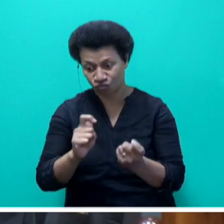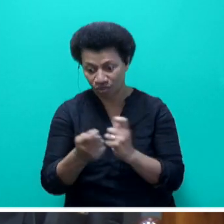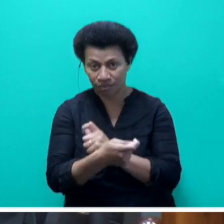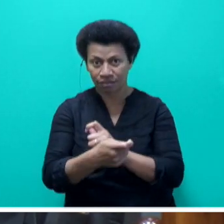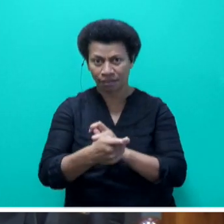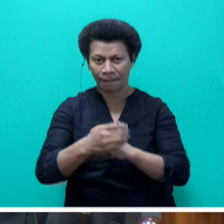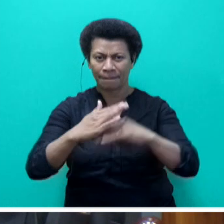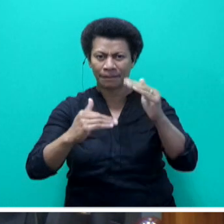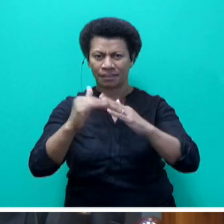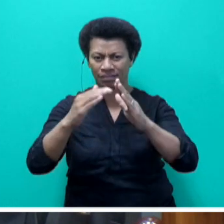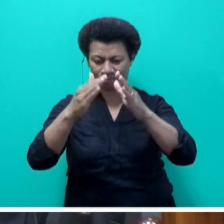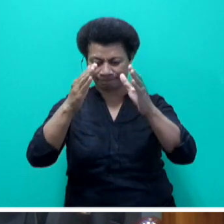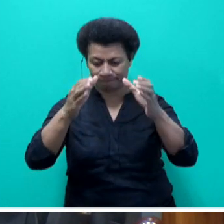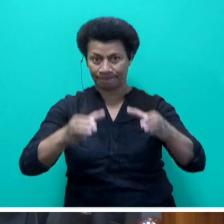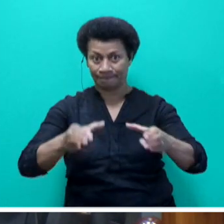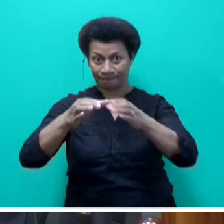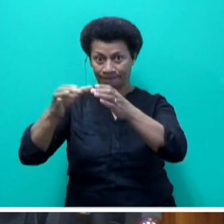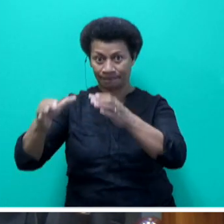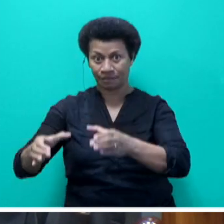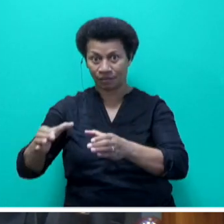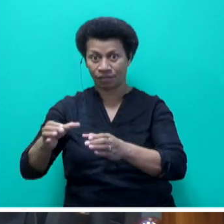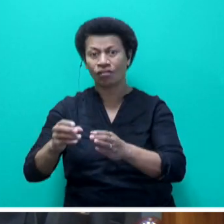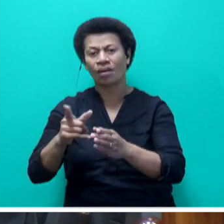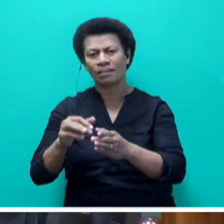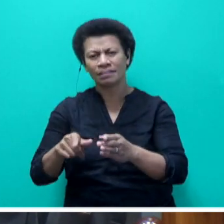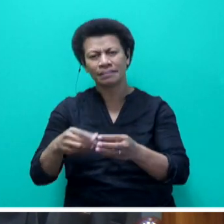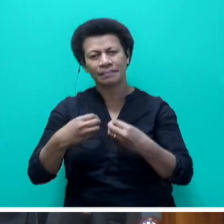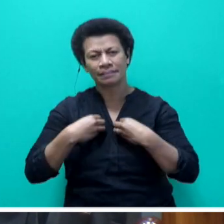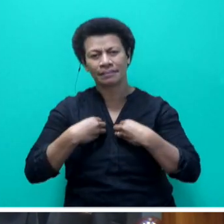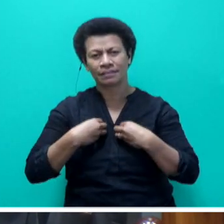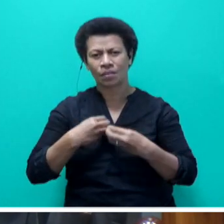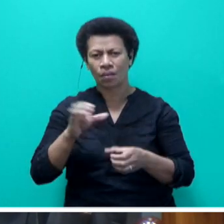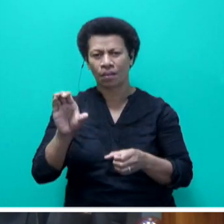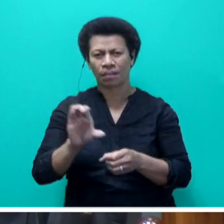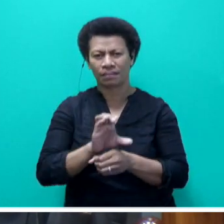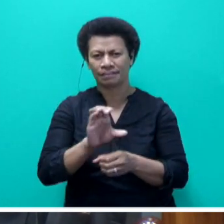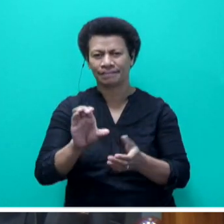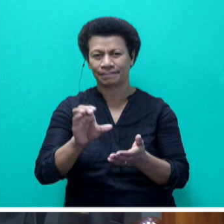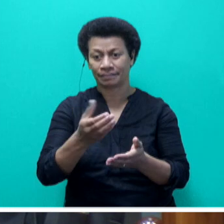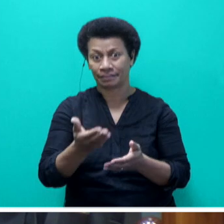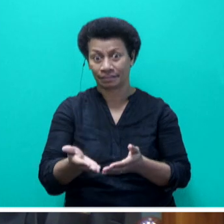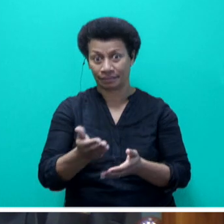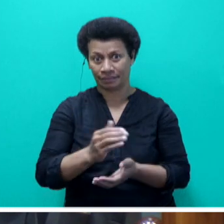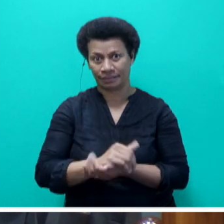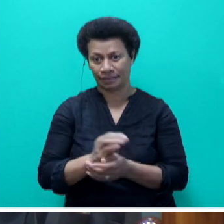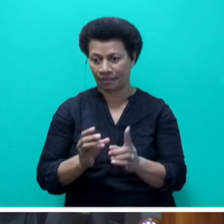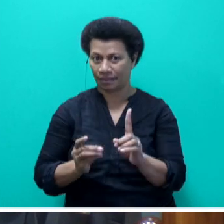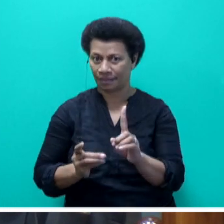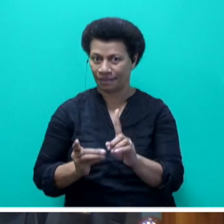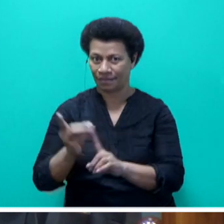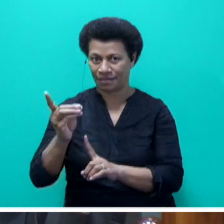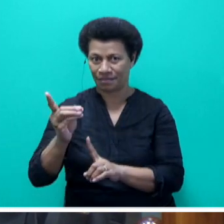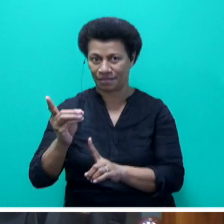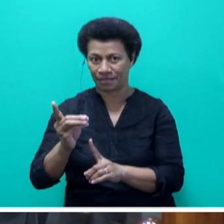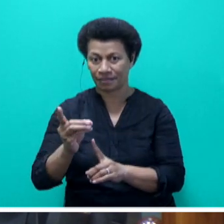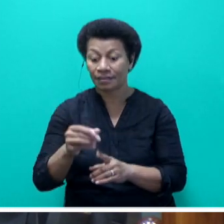trends indicating significant growth for commercial development in particular. And the areas that have been identified have